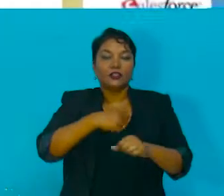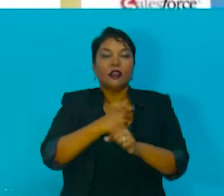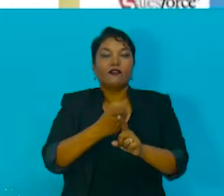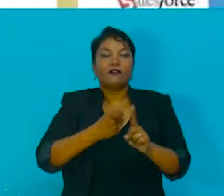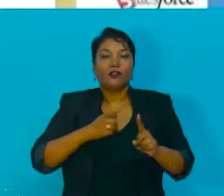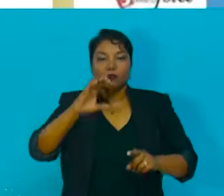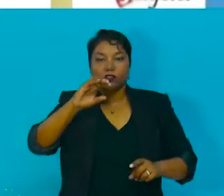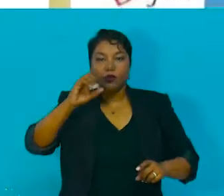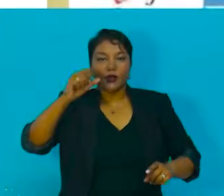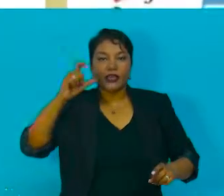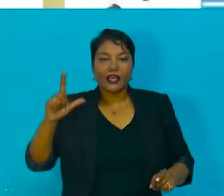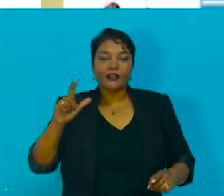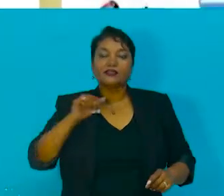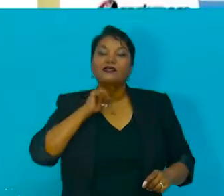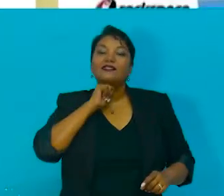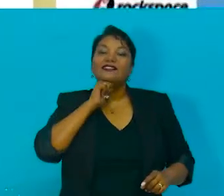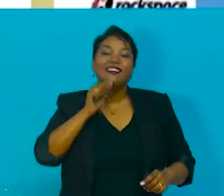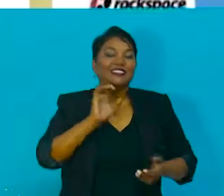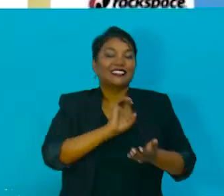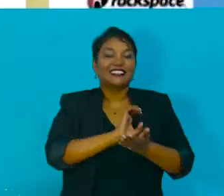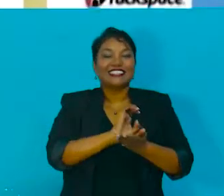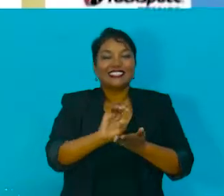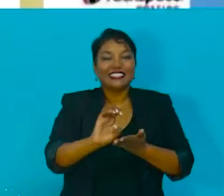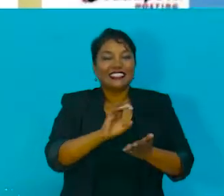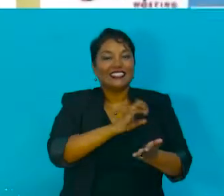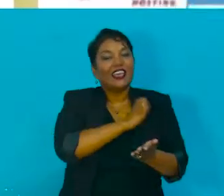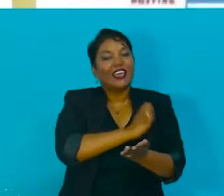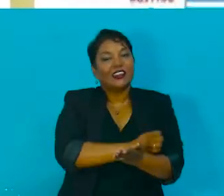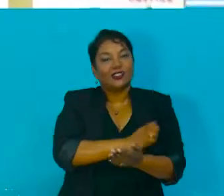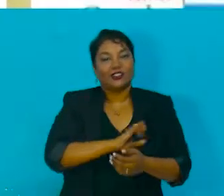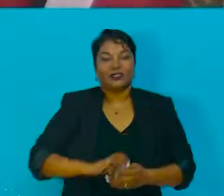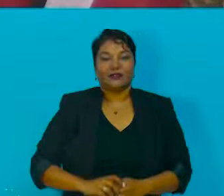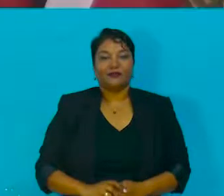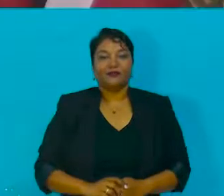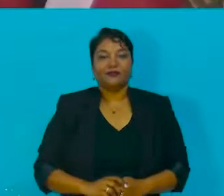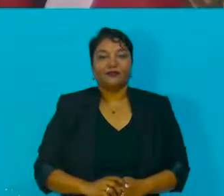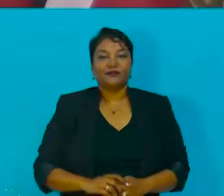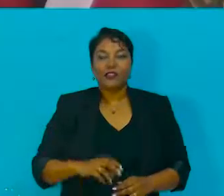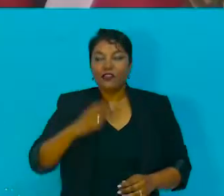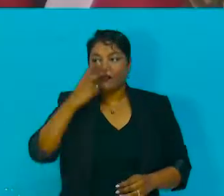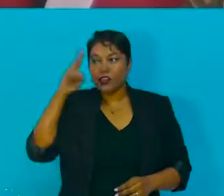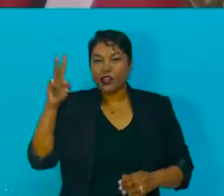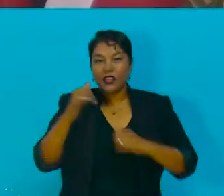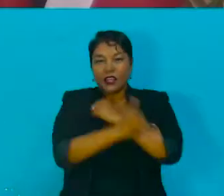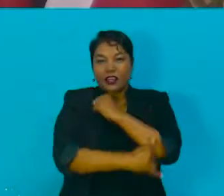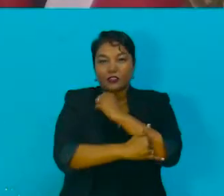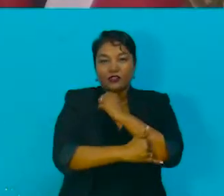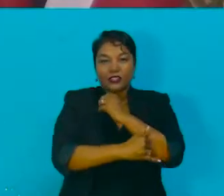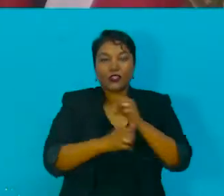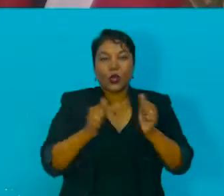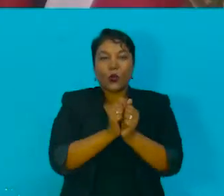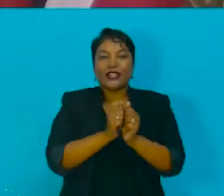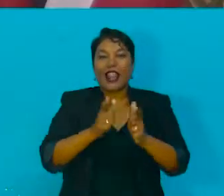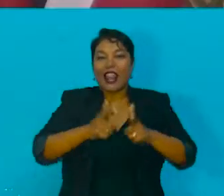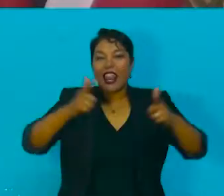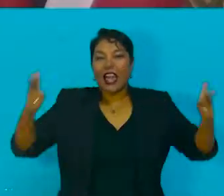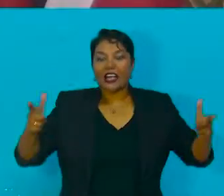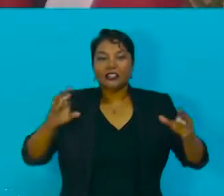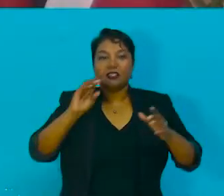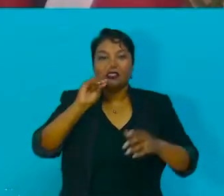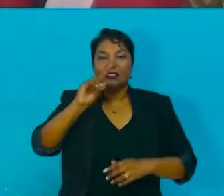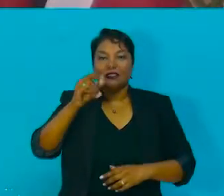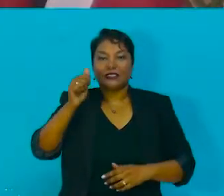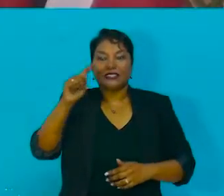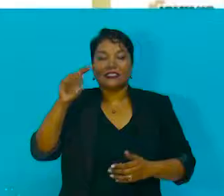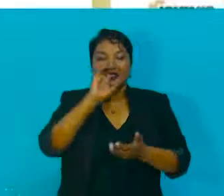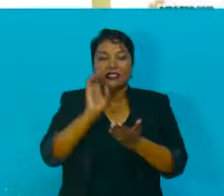power comes from coal. I don't think coal is the cleanest fuel around. If we look at the countries with the largest data center in the